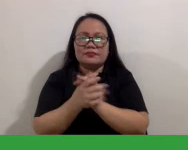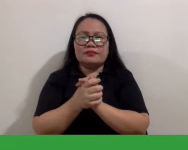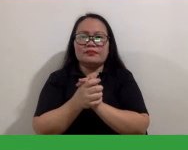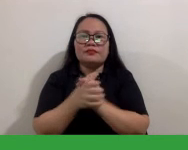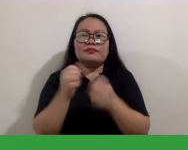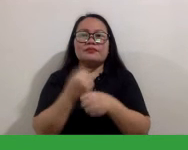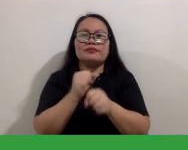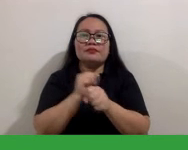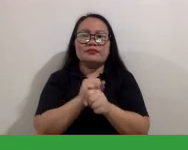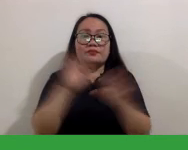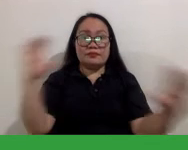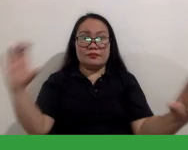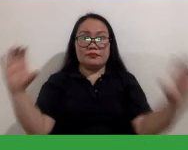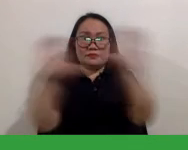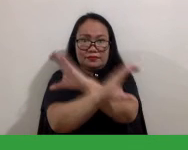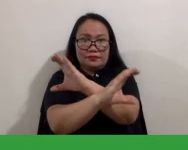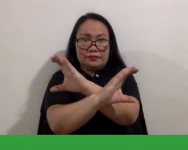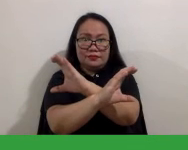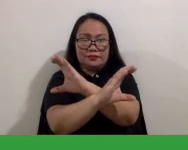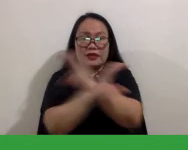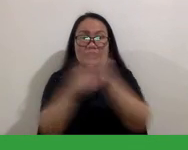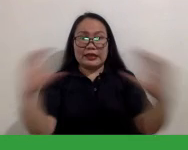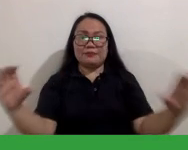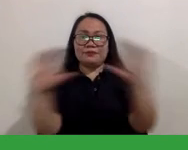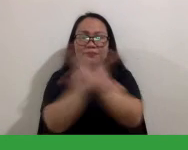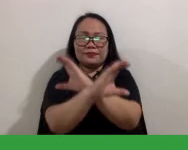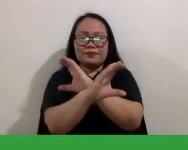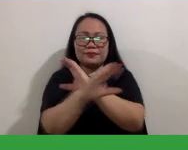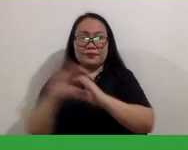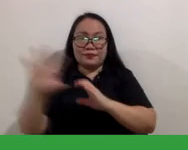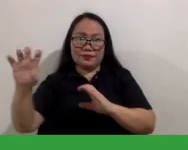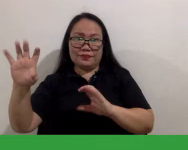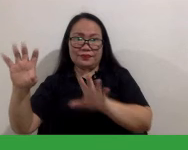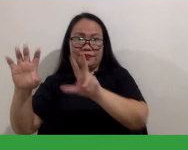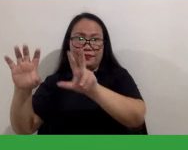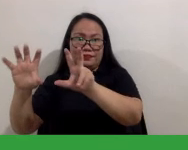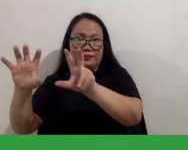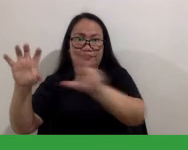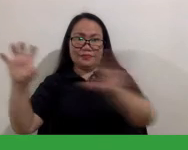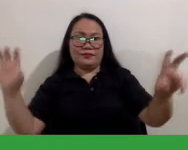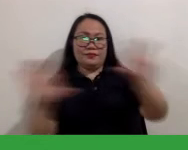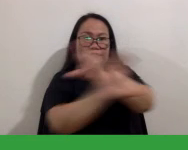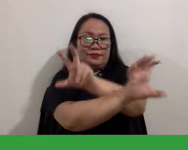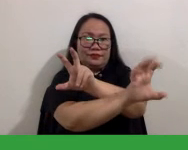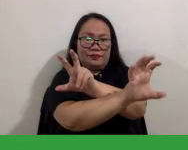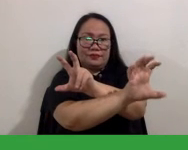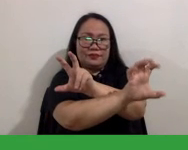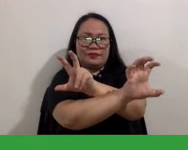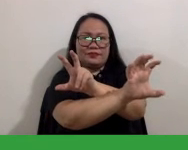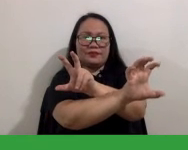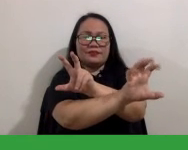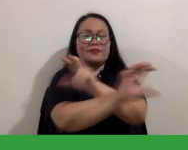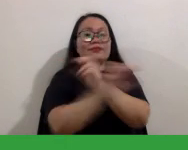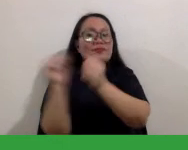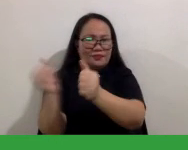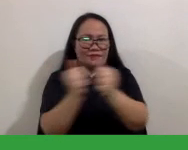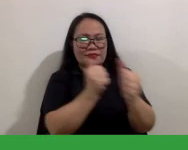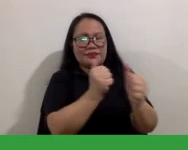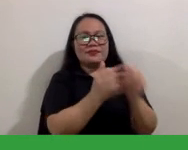to, gagawin natin siyang commutative property. So, how will you do it?